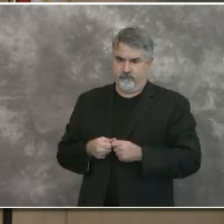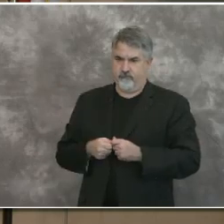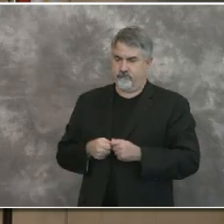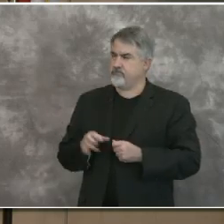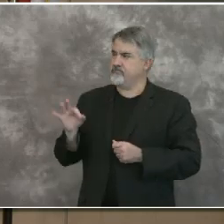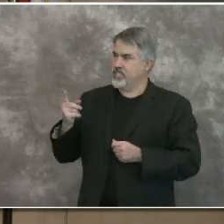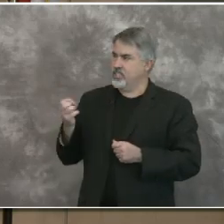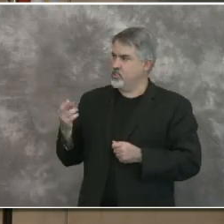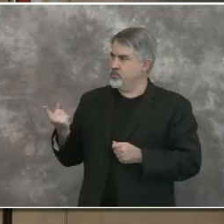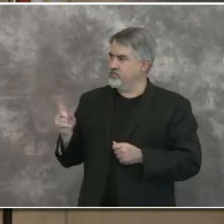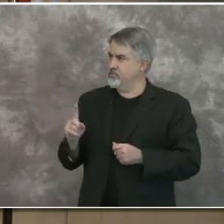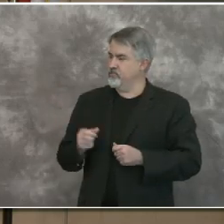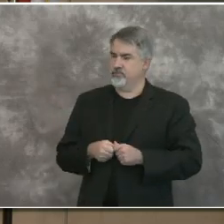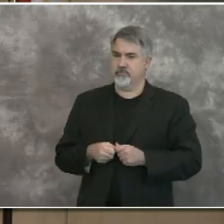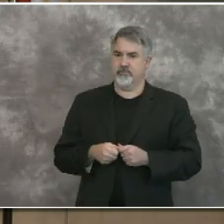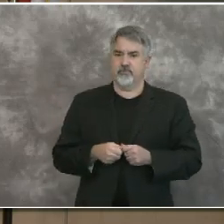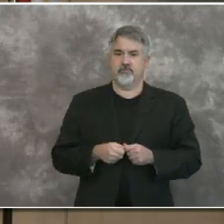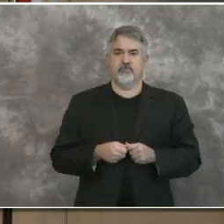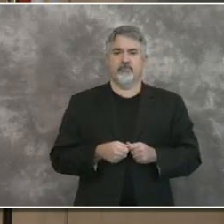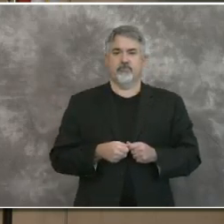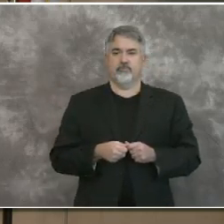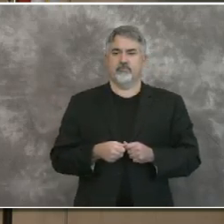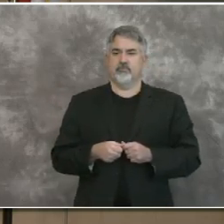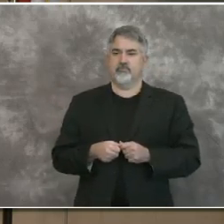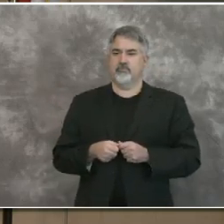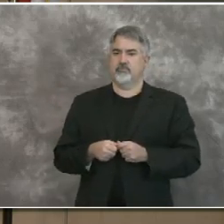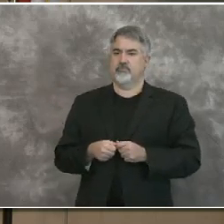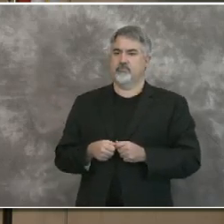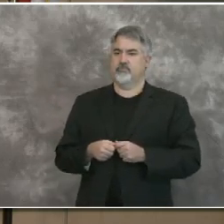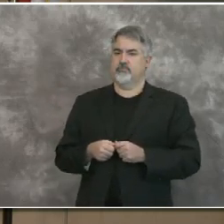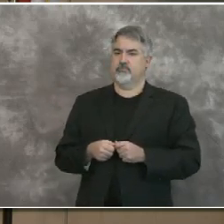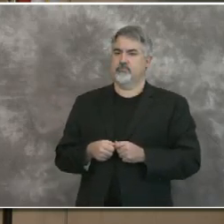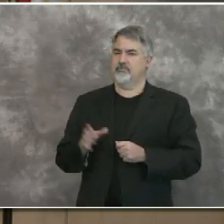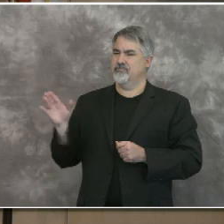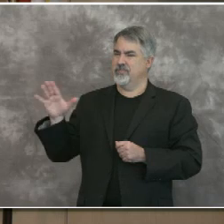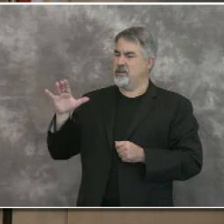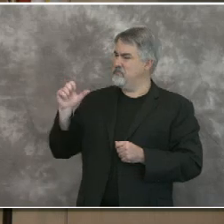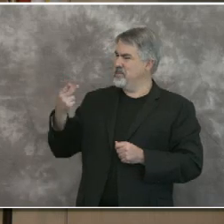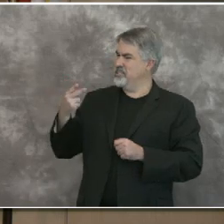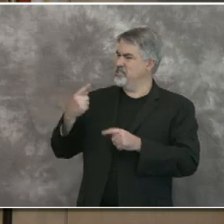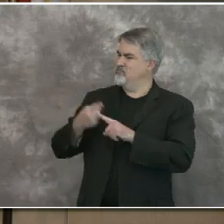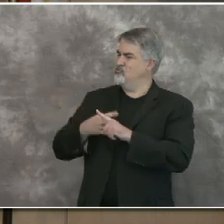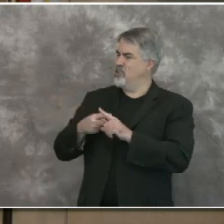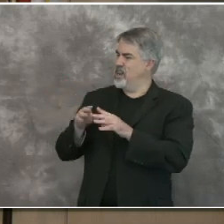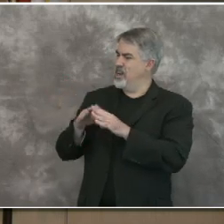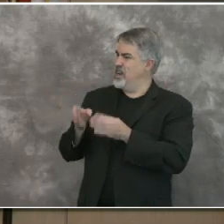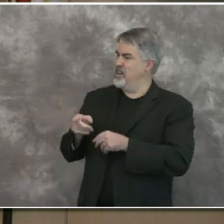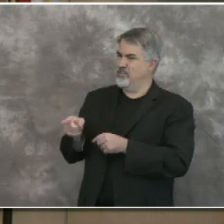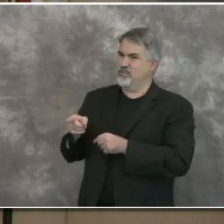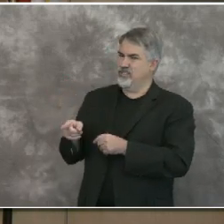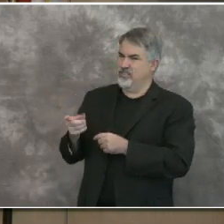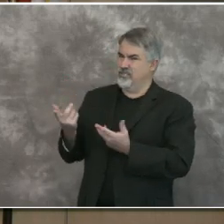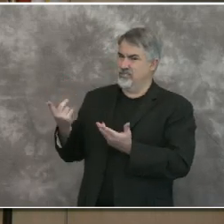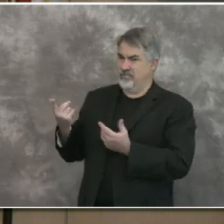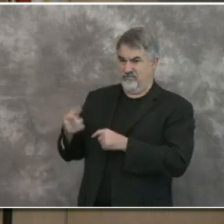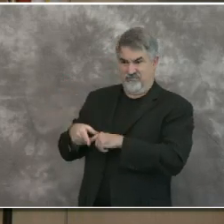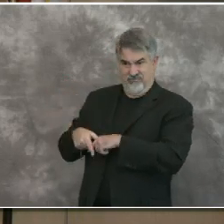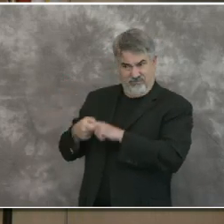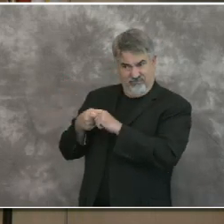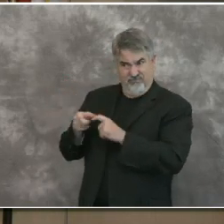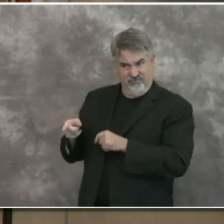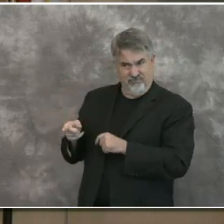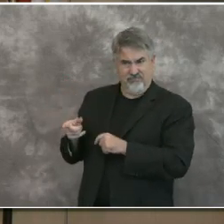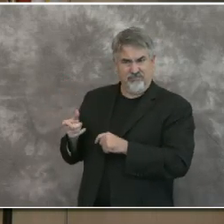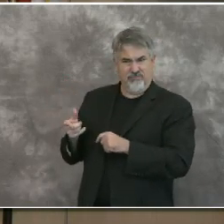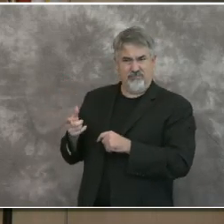a little bit more clarification about beach rentals. Is there any talk of putting a moratorium on these types of rentals while we deal with